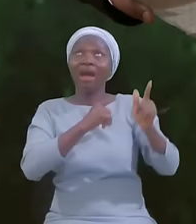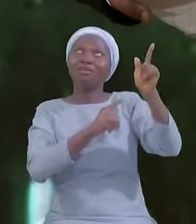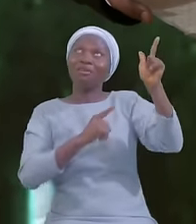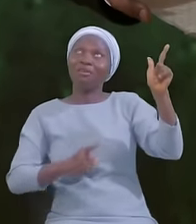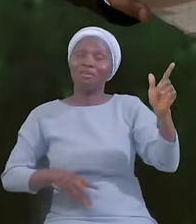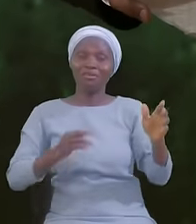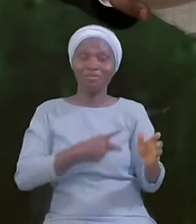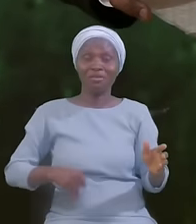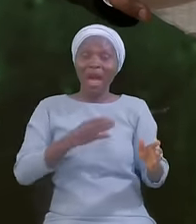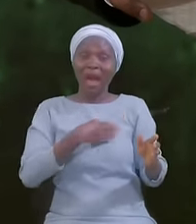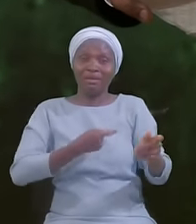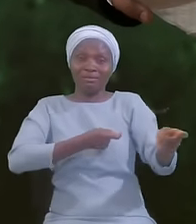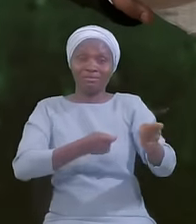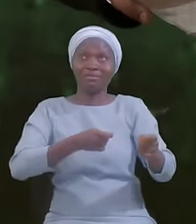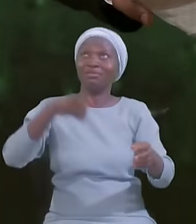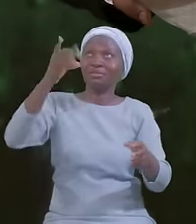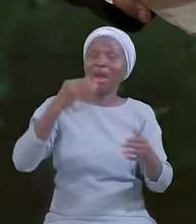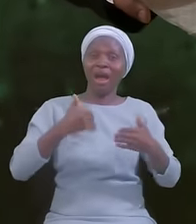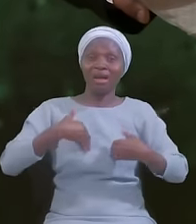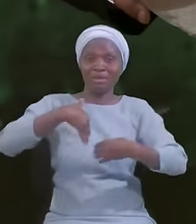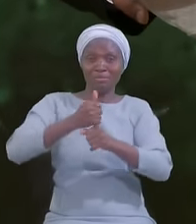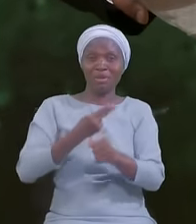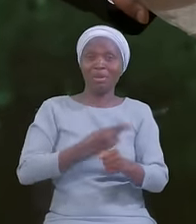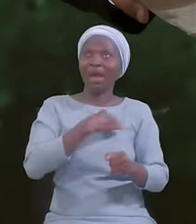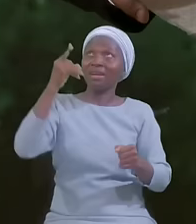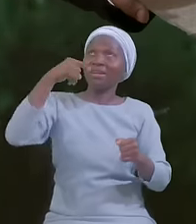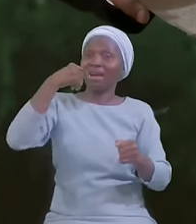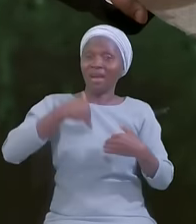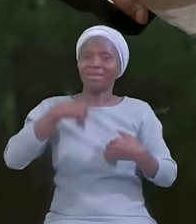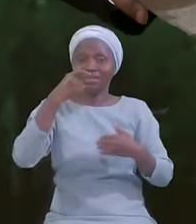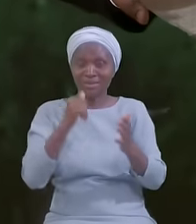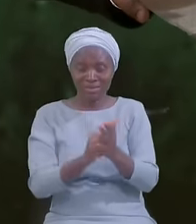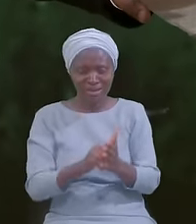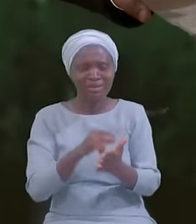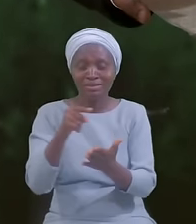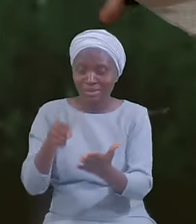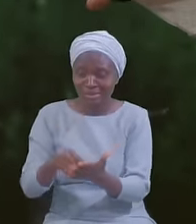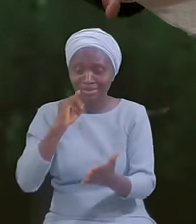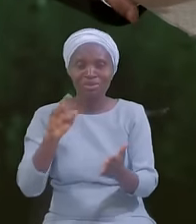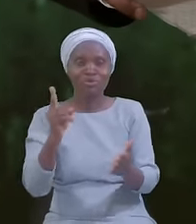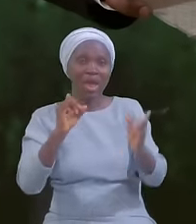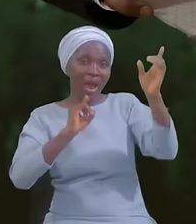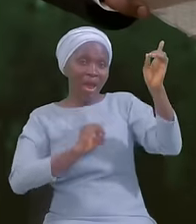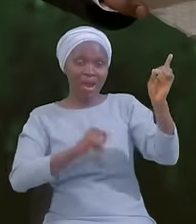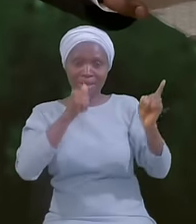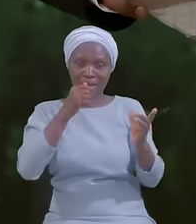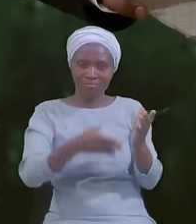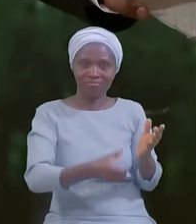preeminent God has made us, and he has said, this is where I am taking you.